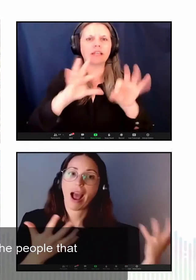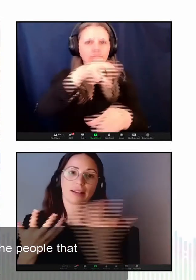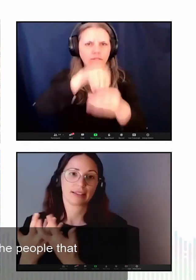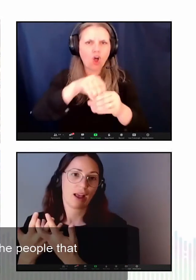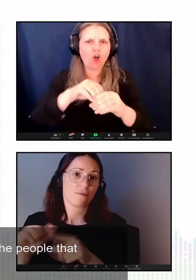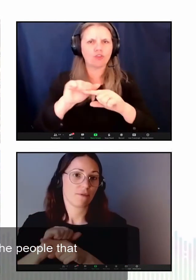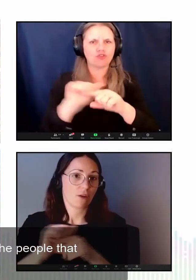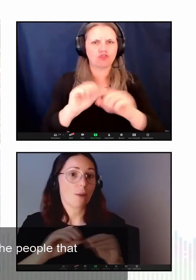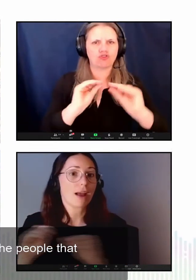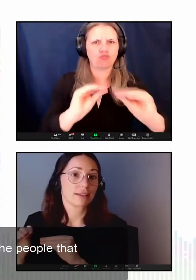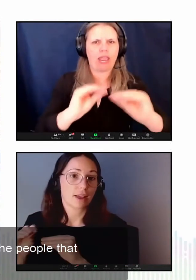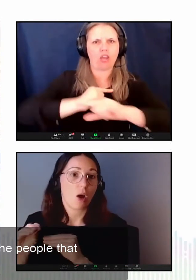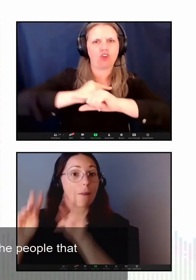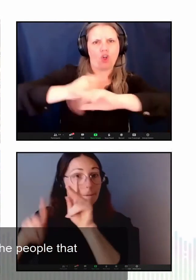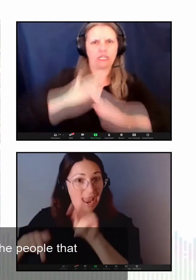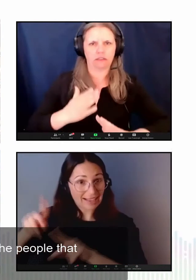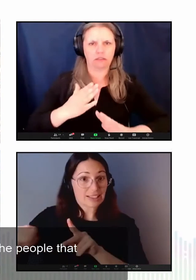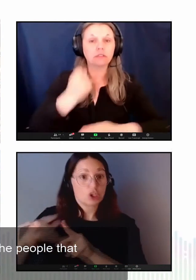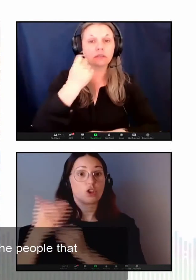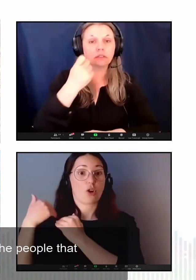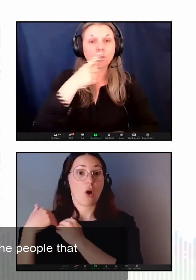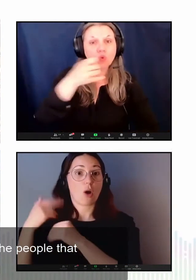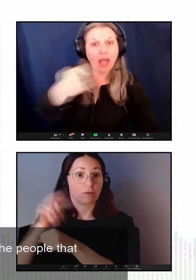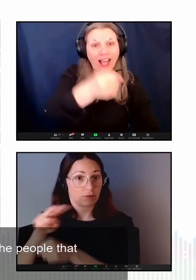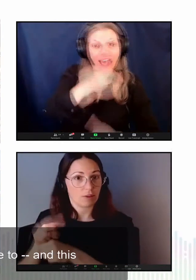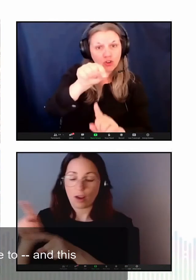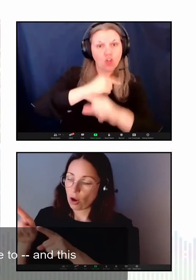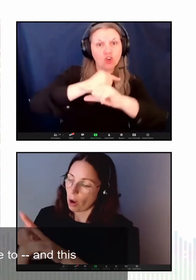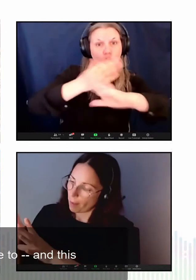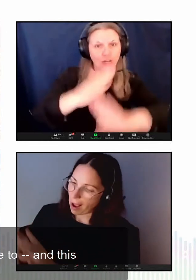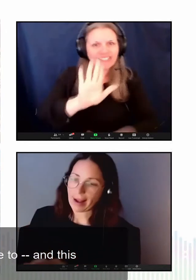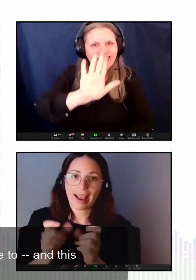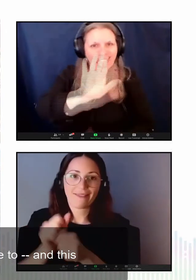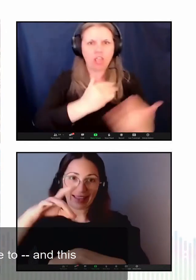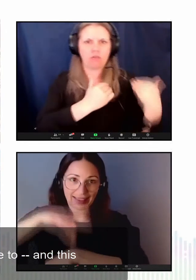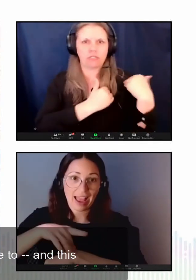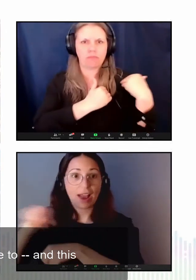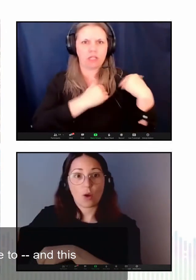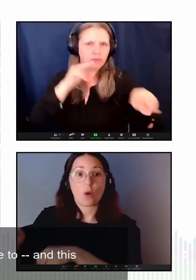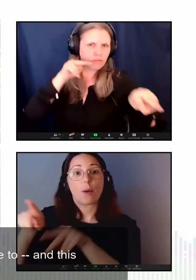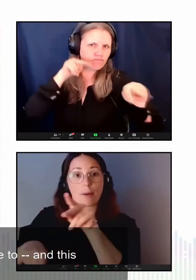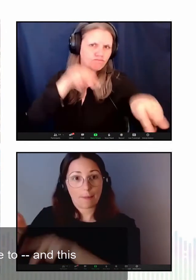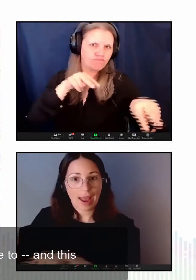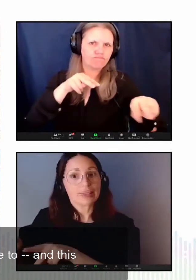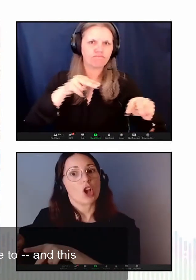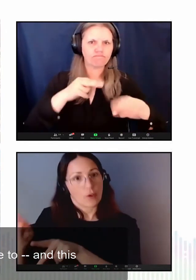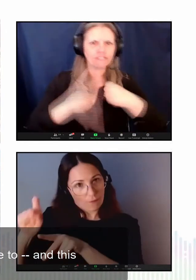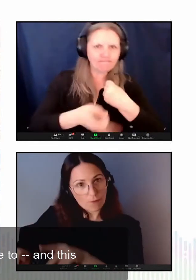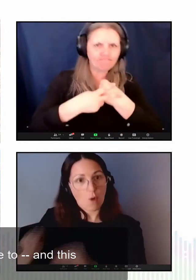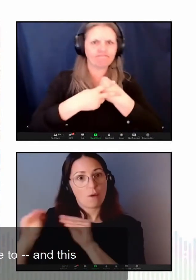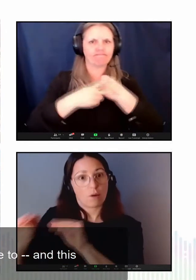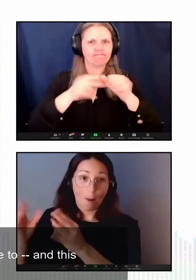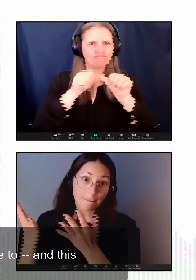be the stewards of the land. They will be the people that will receive the information they need to